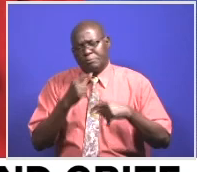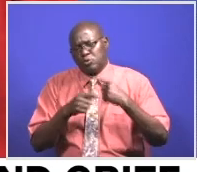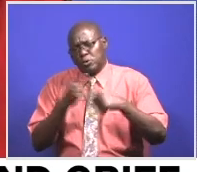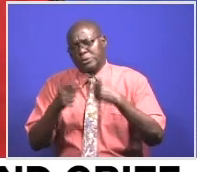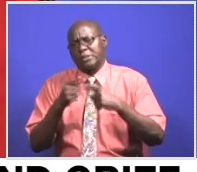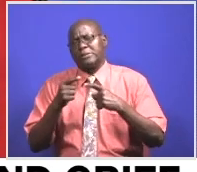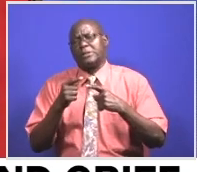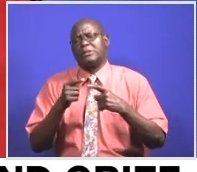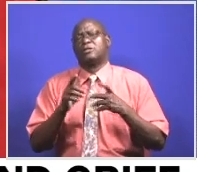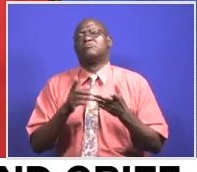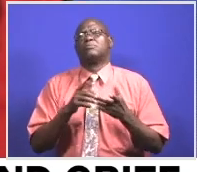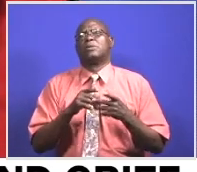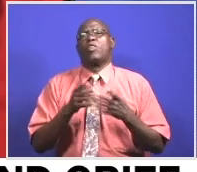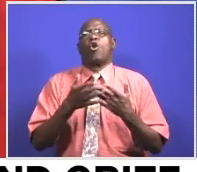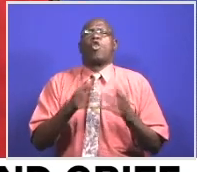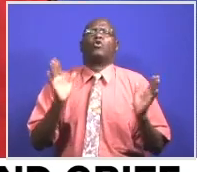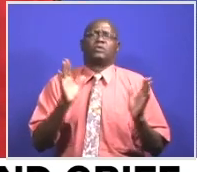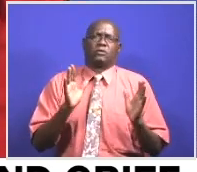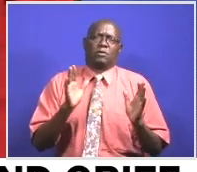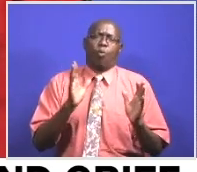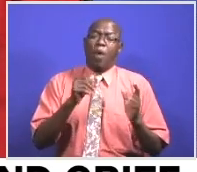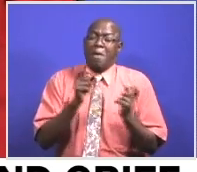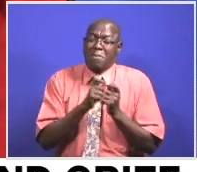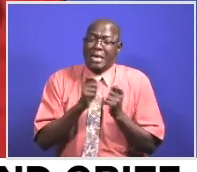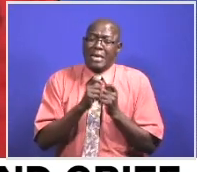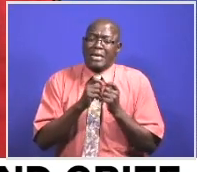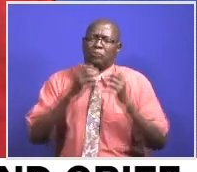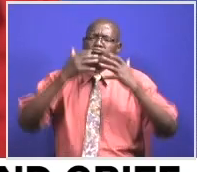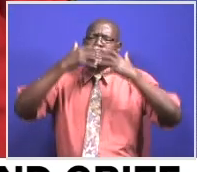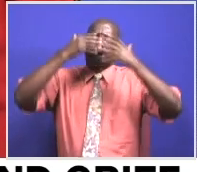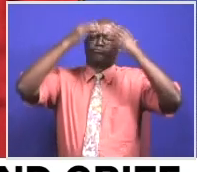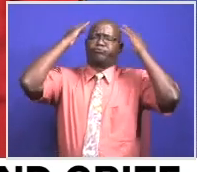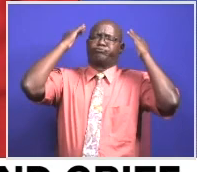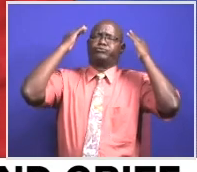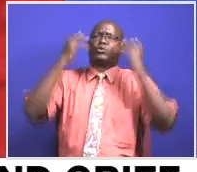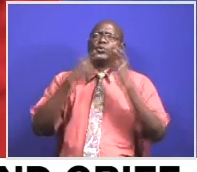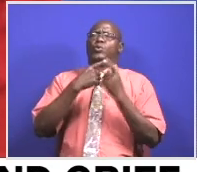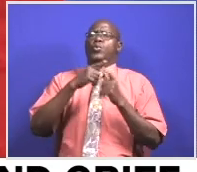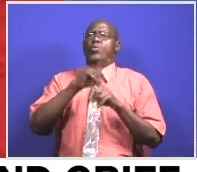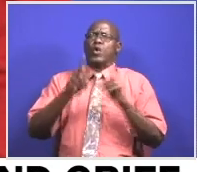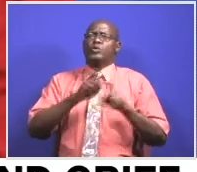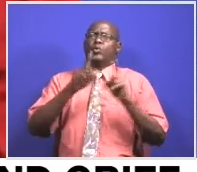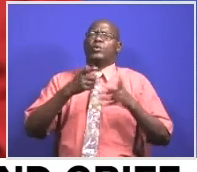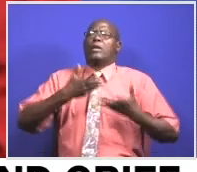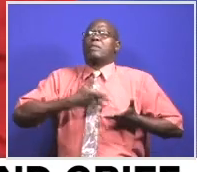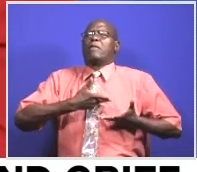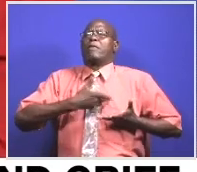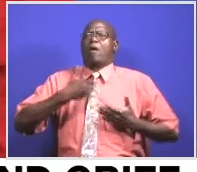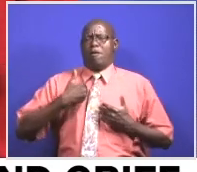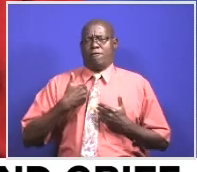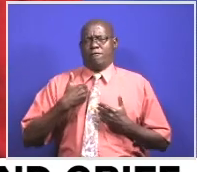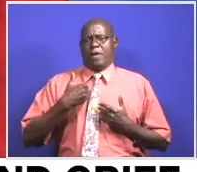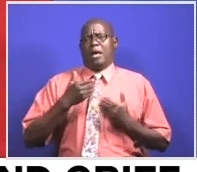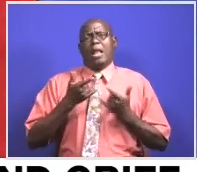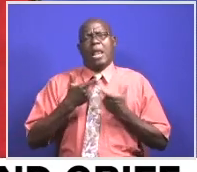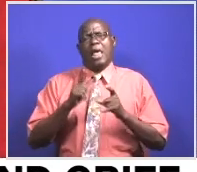between because the pain is overwhelming. There is question that you have. Help them, let them, the therapy help